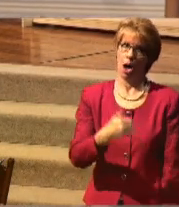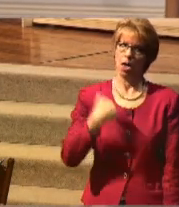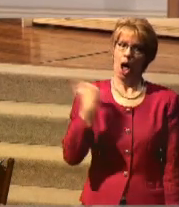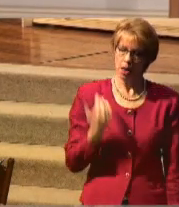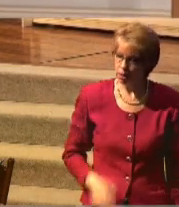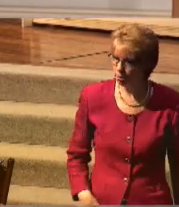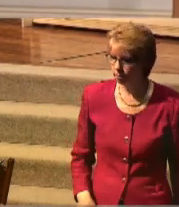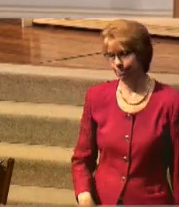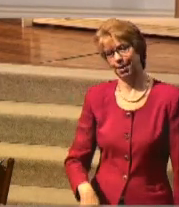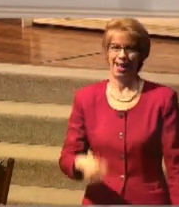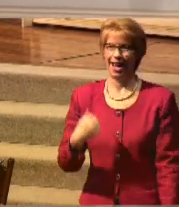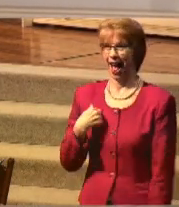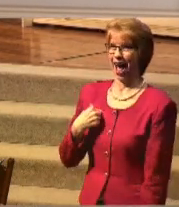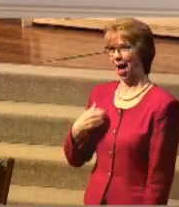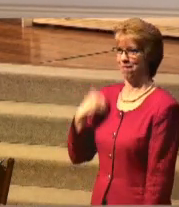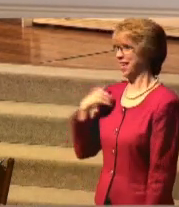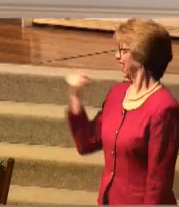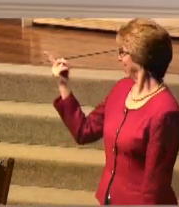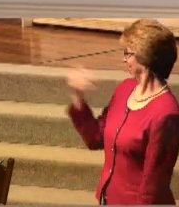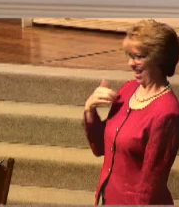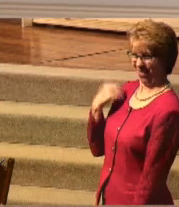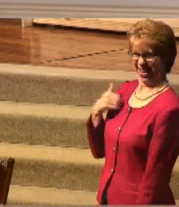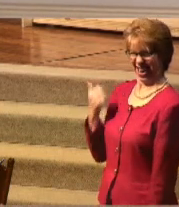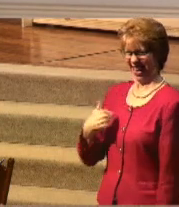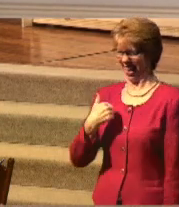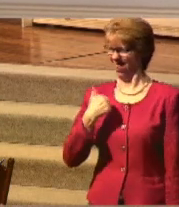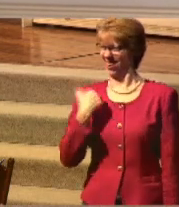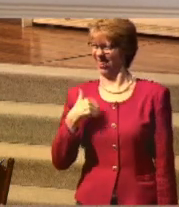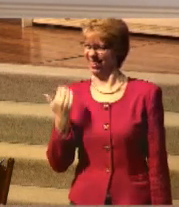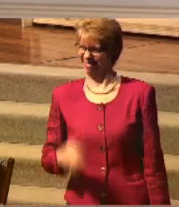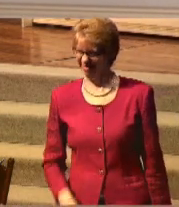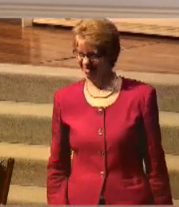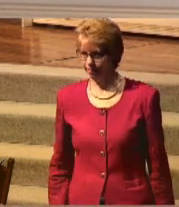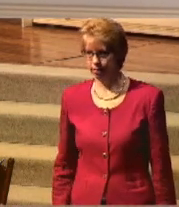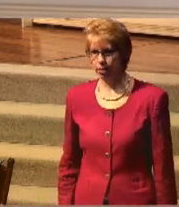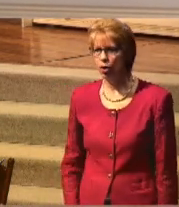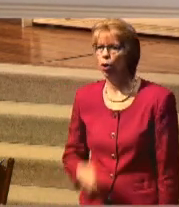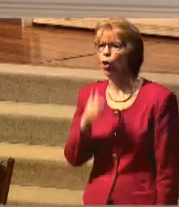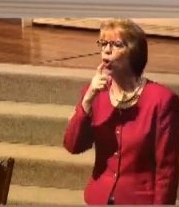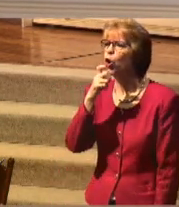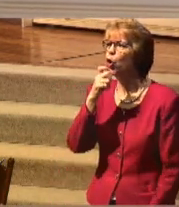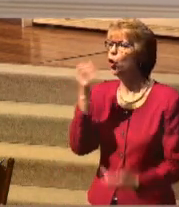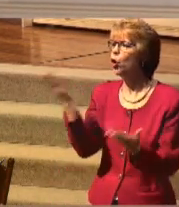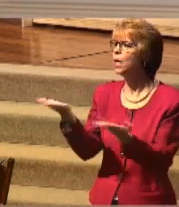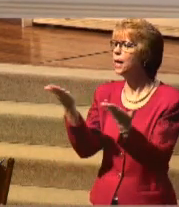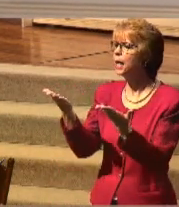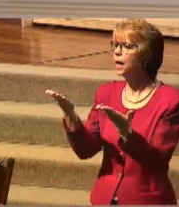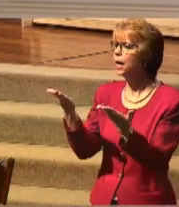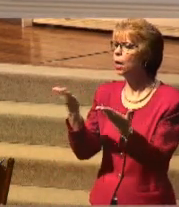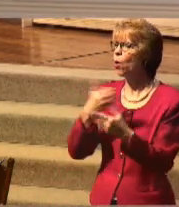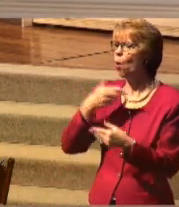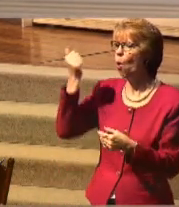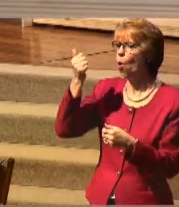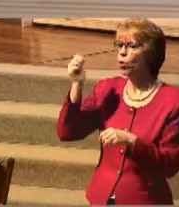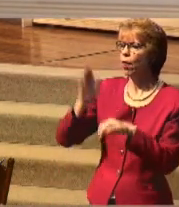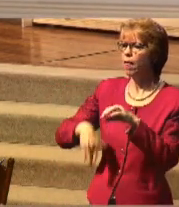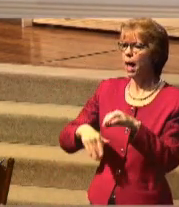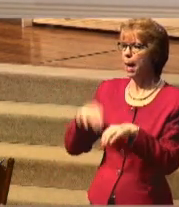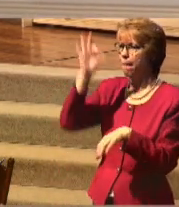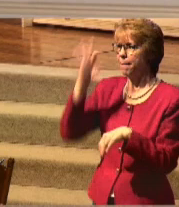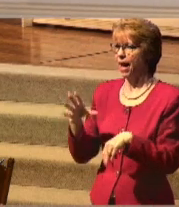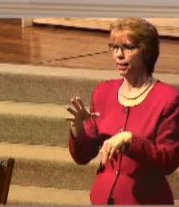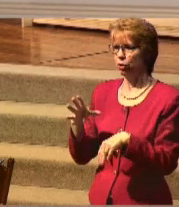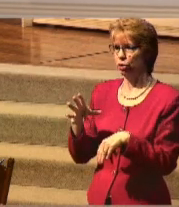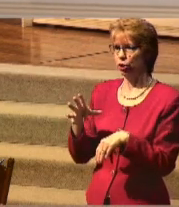And I'm a youngin', right? I'm a youngin'. Who in here is older than Pastor Jim? You're older than